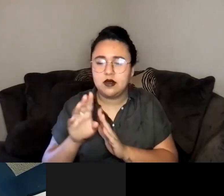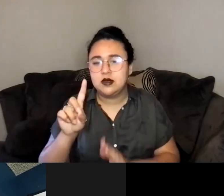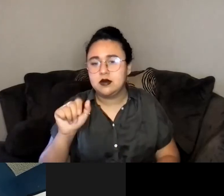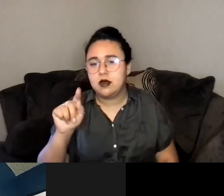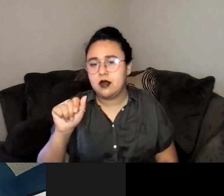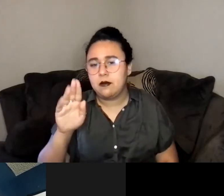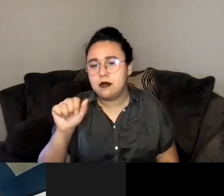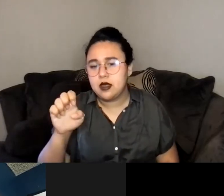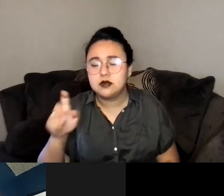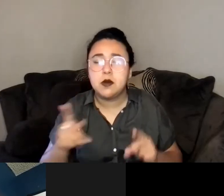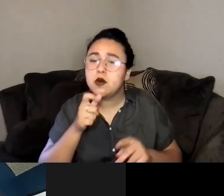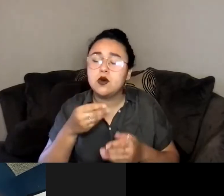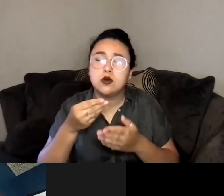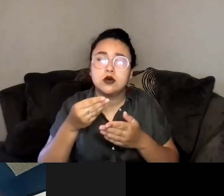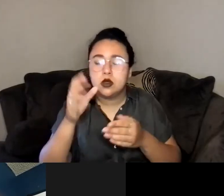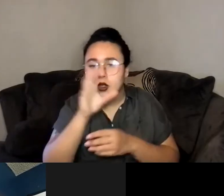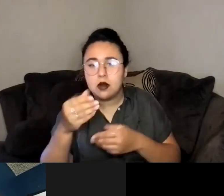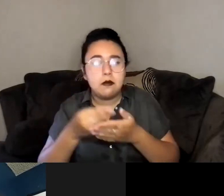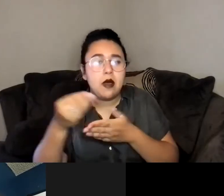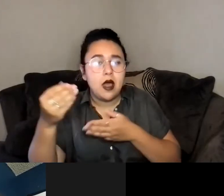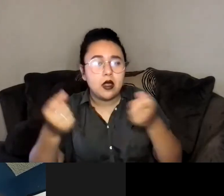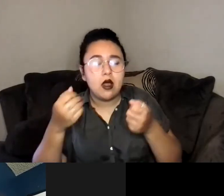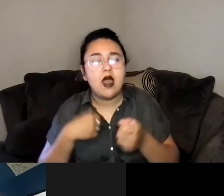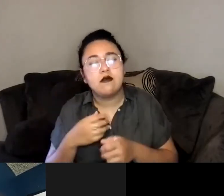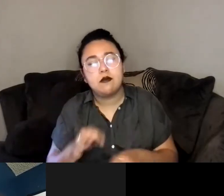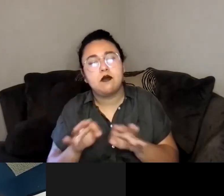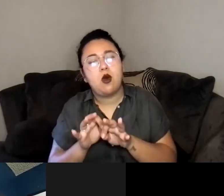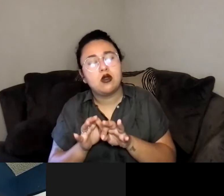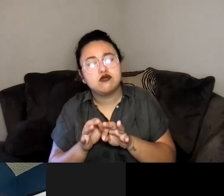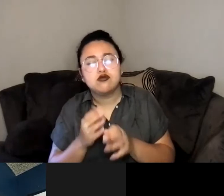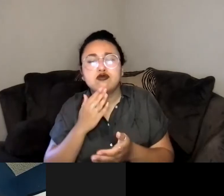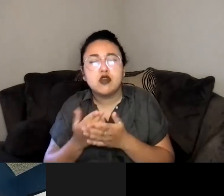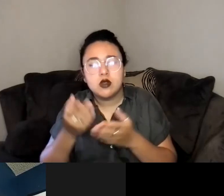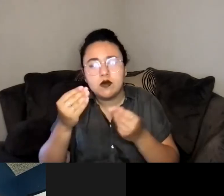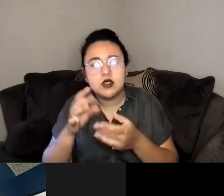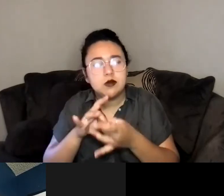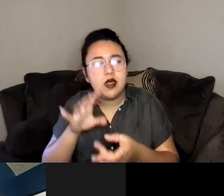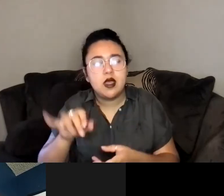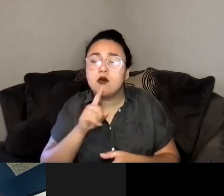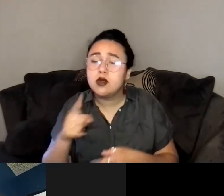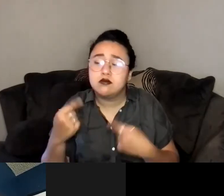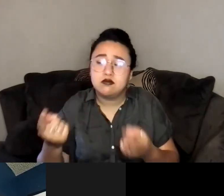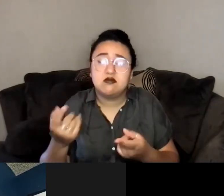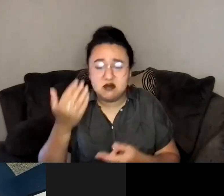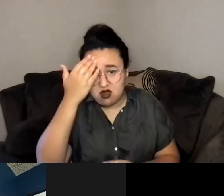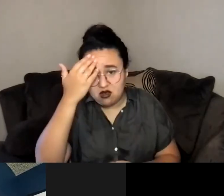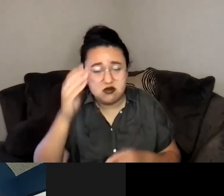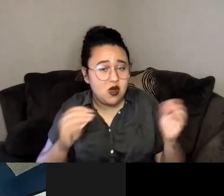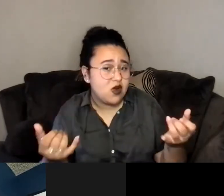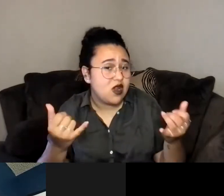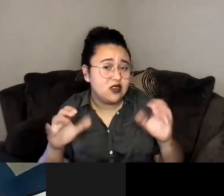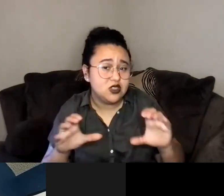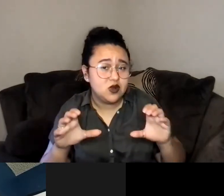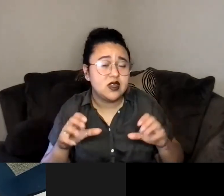shopping for cars, some useful information about that. But as far as we know, there's no one right now doing a